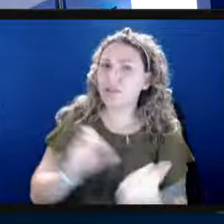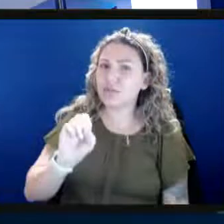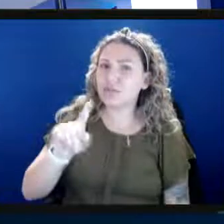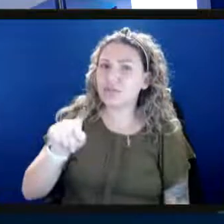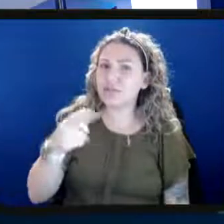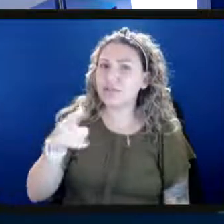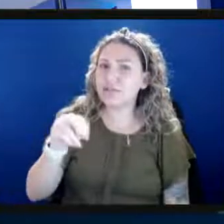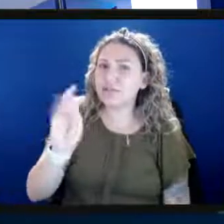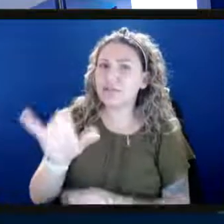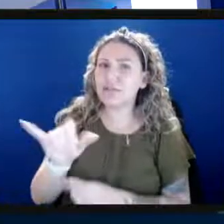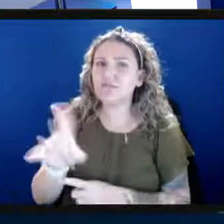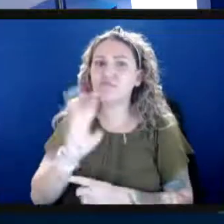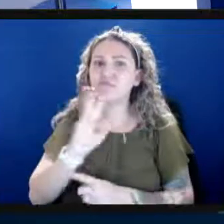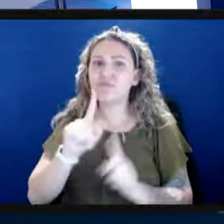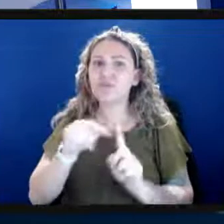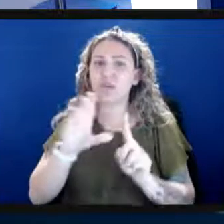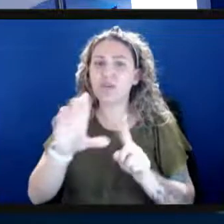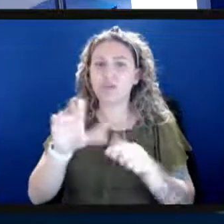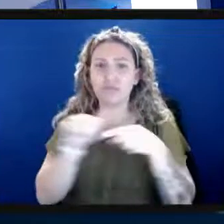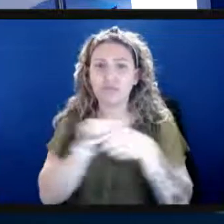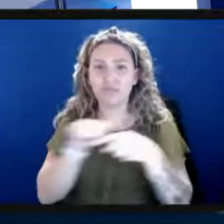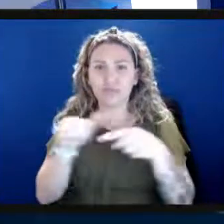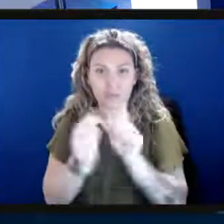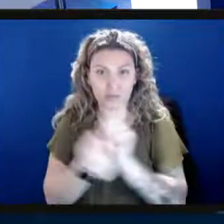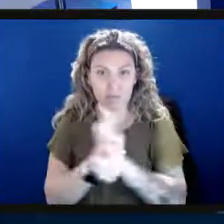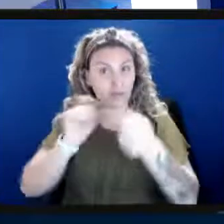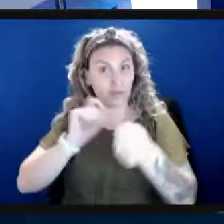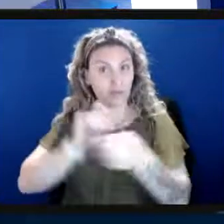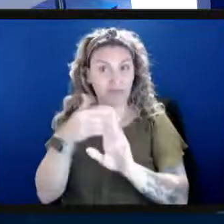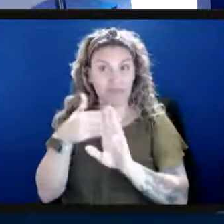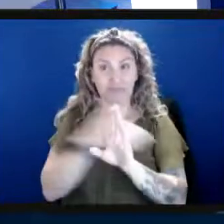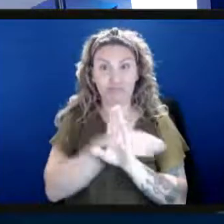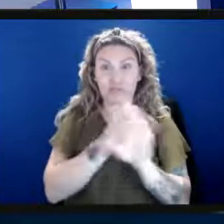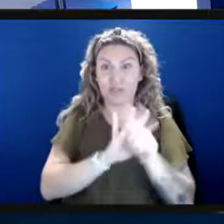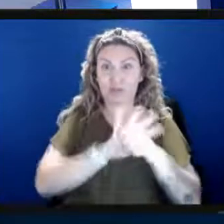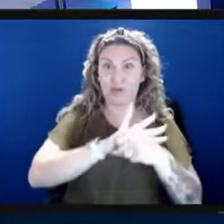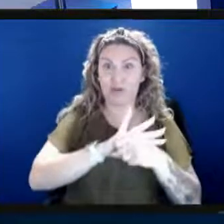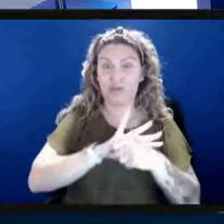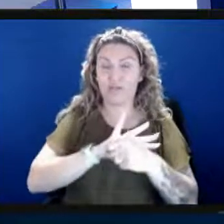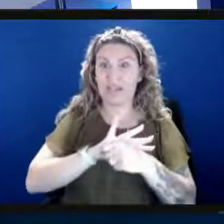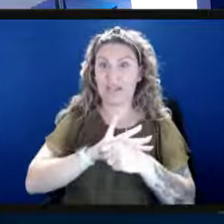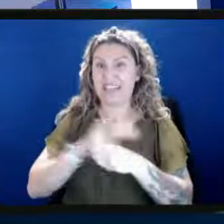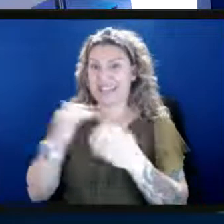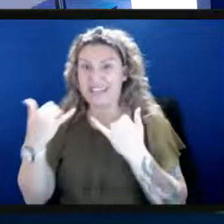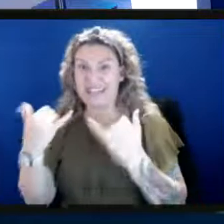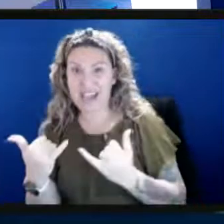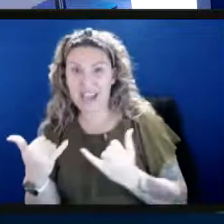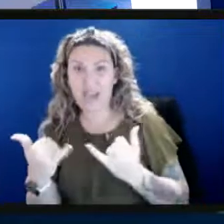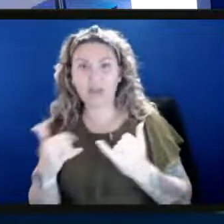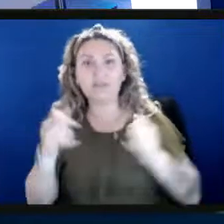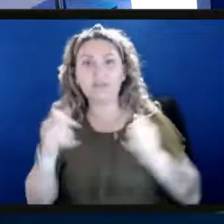about that, how your practice has changed pre-pandemic to now. Explain a little bit about that and the focus on all these